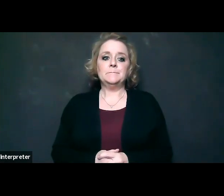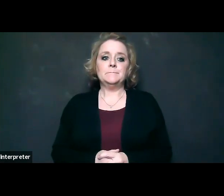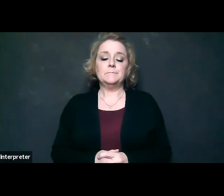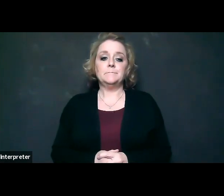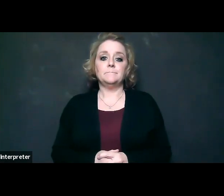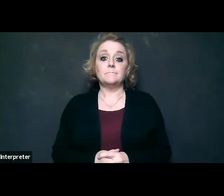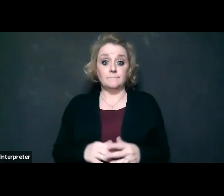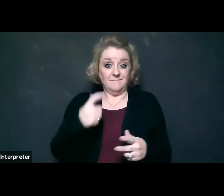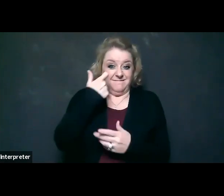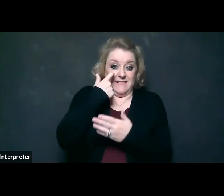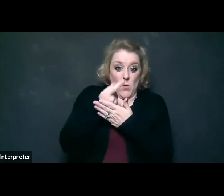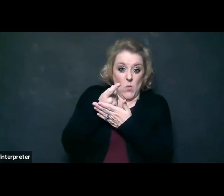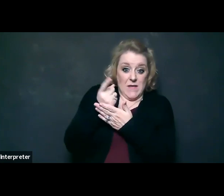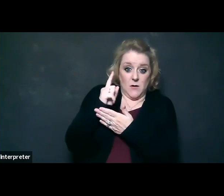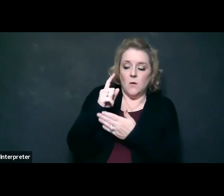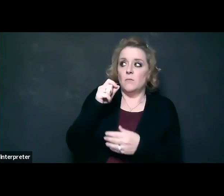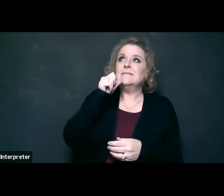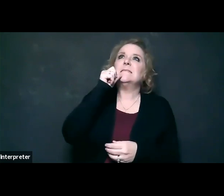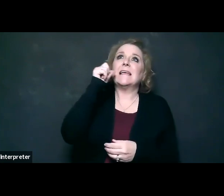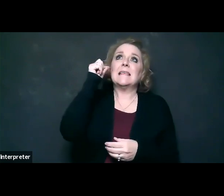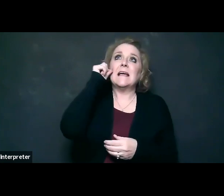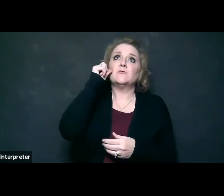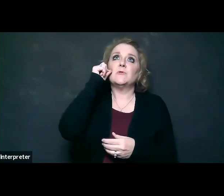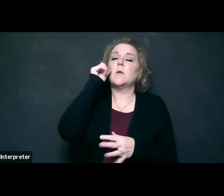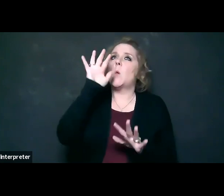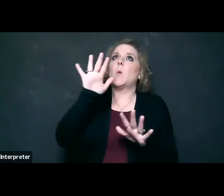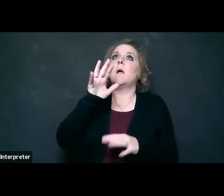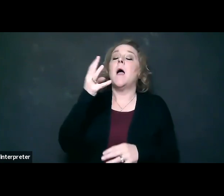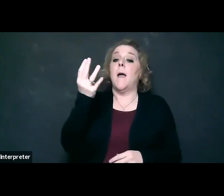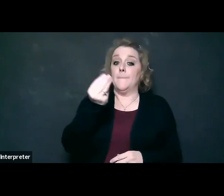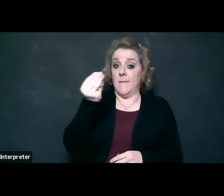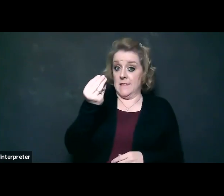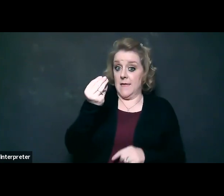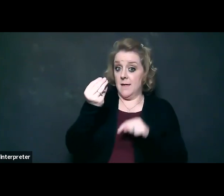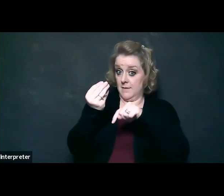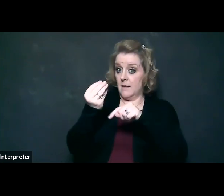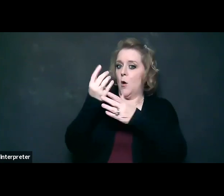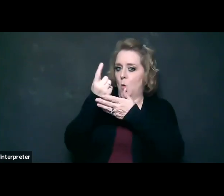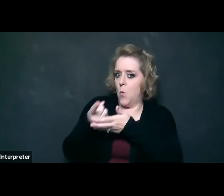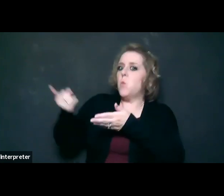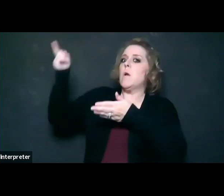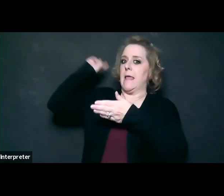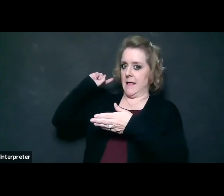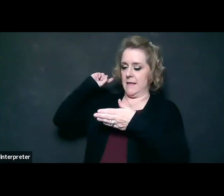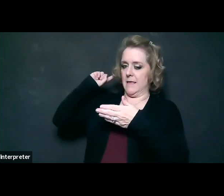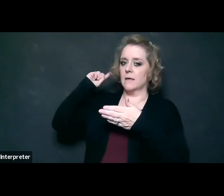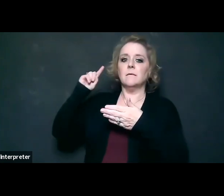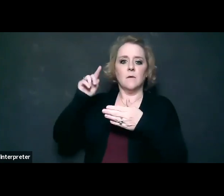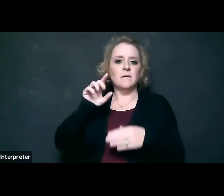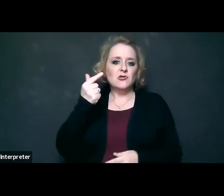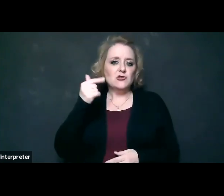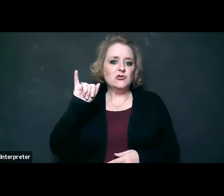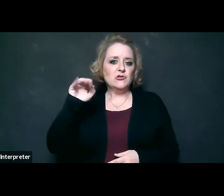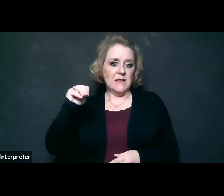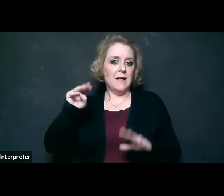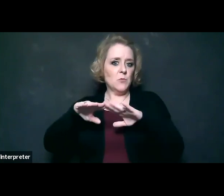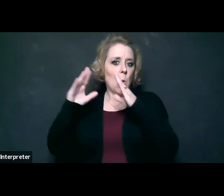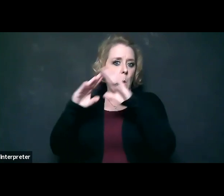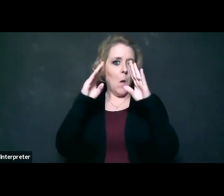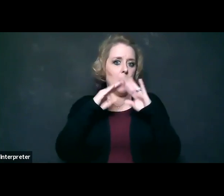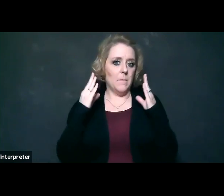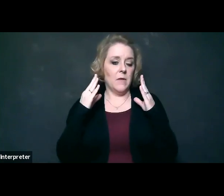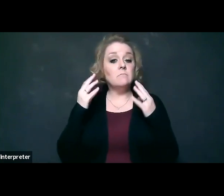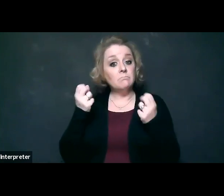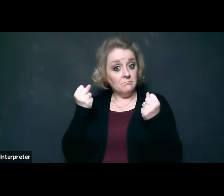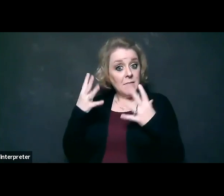opened gyms a week ago yesterday, or a week ago Monday, I guess. Many of those gyms are Lubbock safe. In fact, I'm going to visit